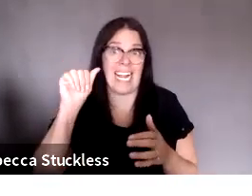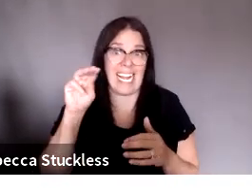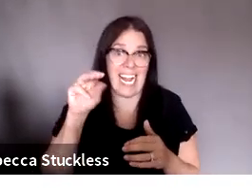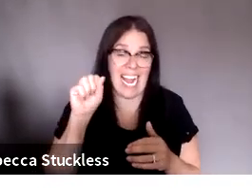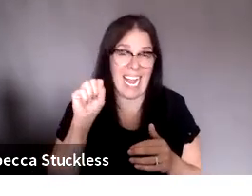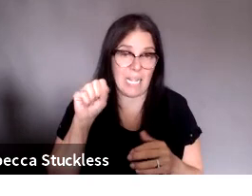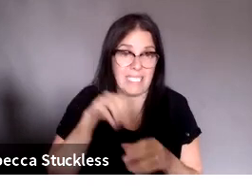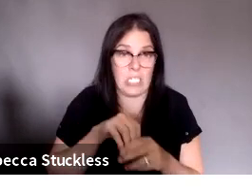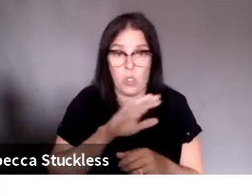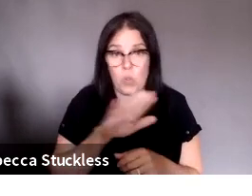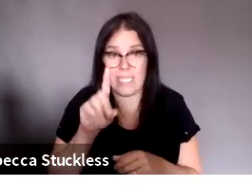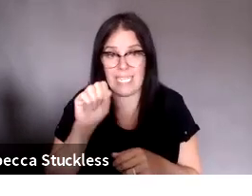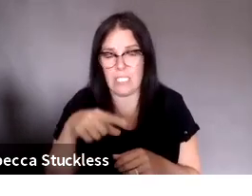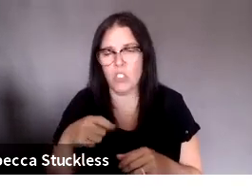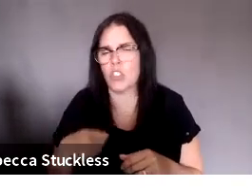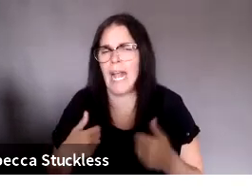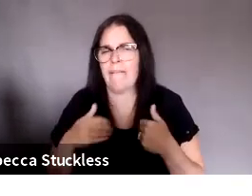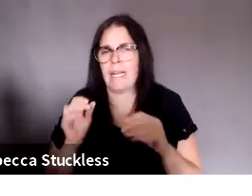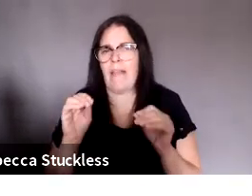in your DSQ related to learner gains.